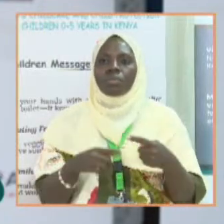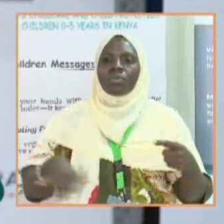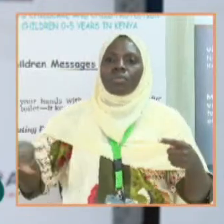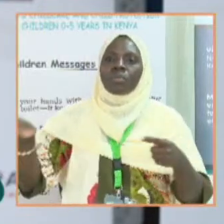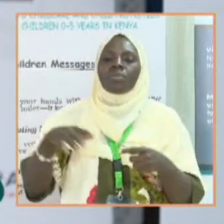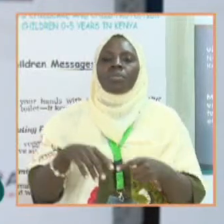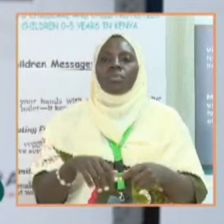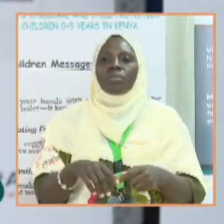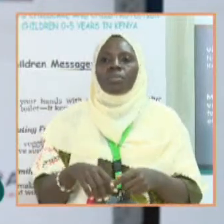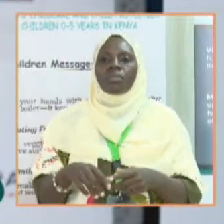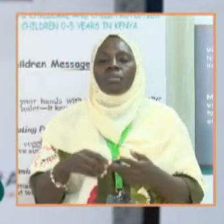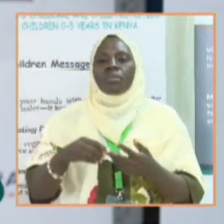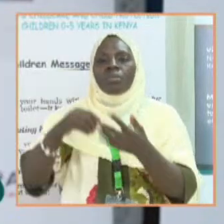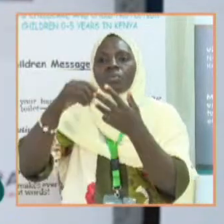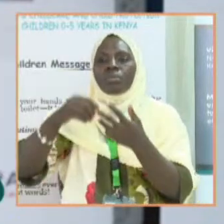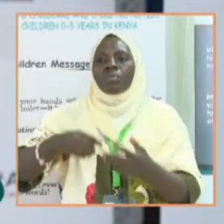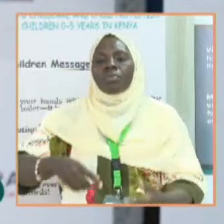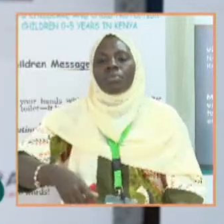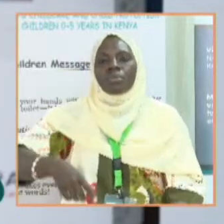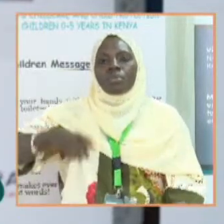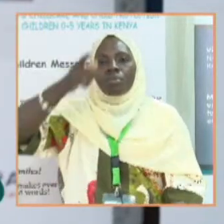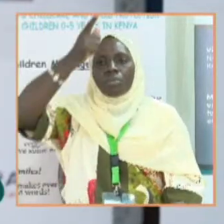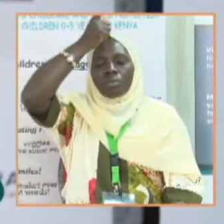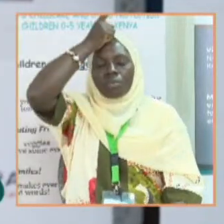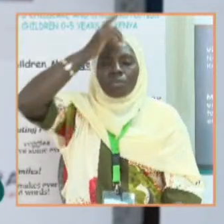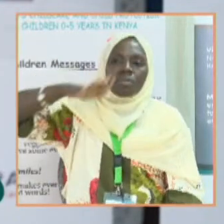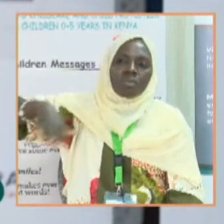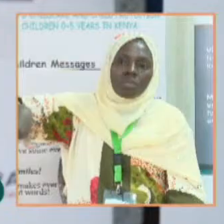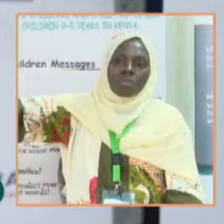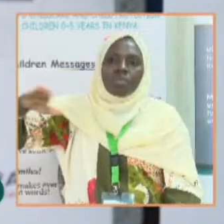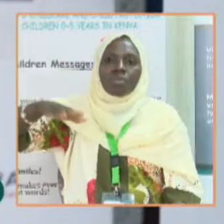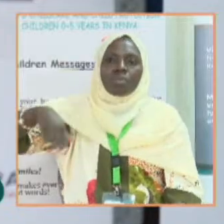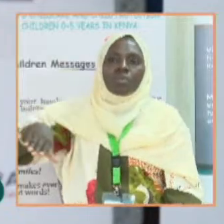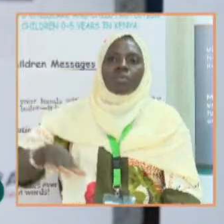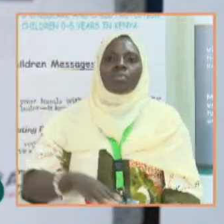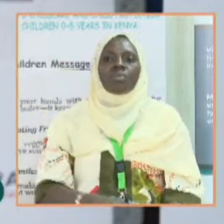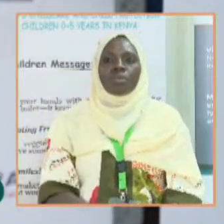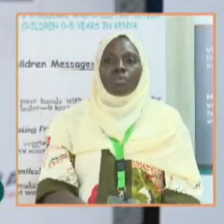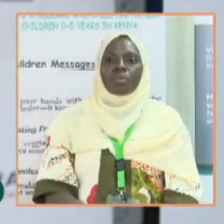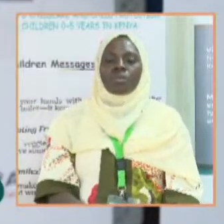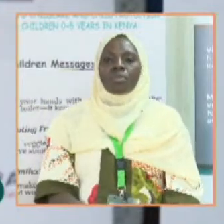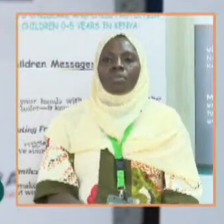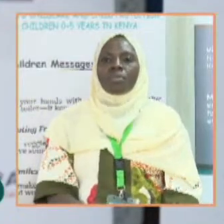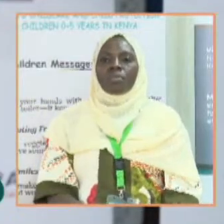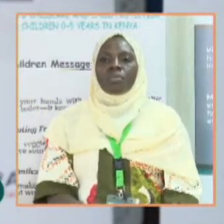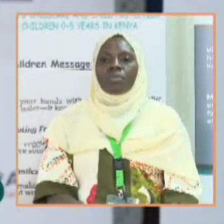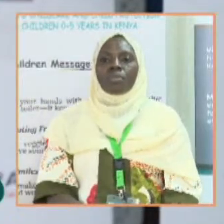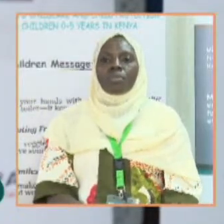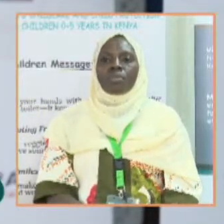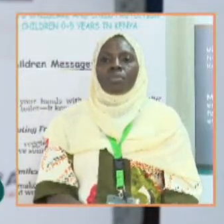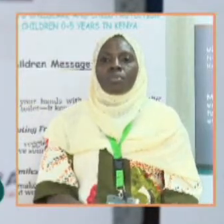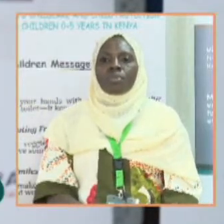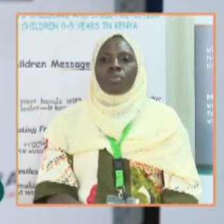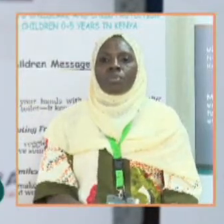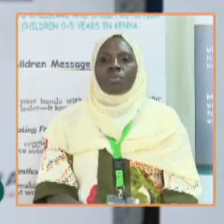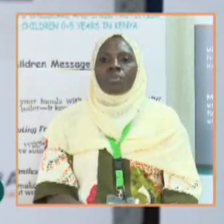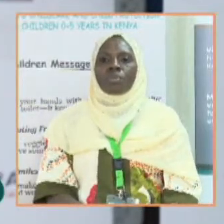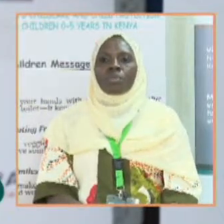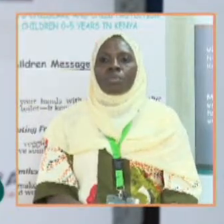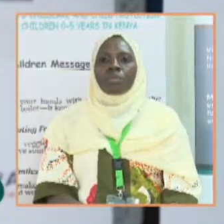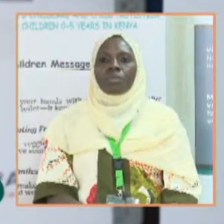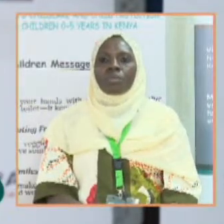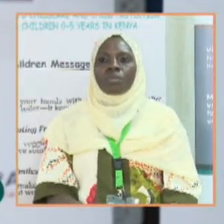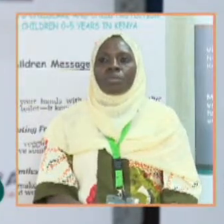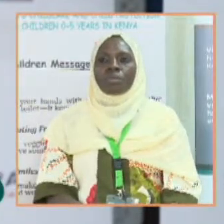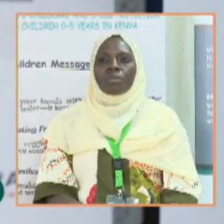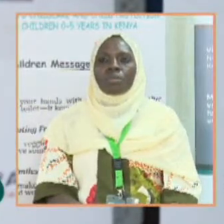areas. Implementation of nurturing care by CHS and CHPs. We know the CHS, the community health assistants and community health promoters, they play a key